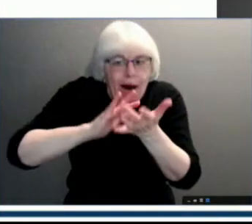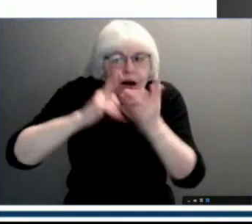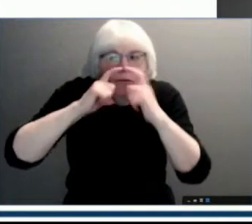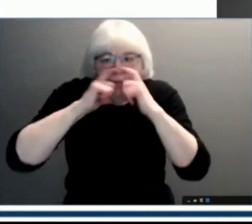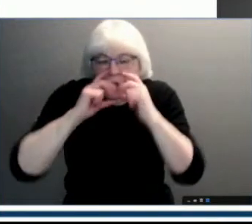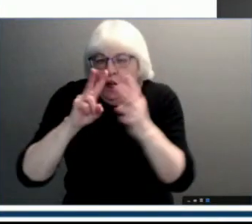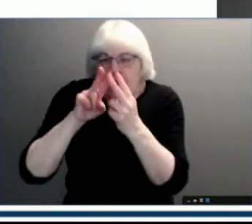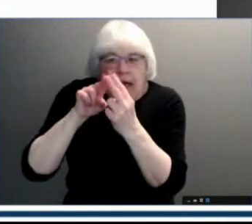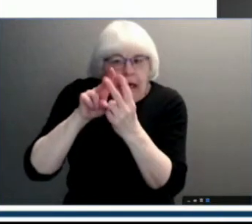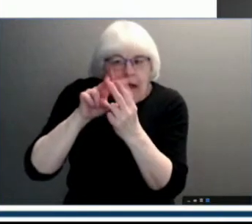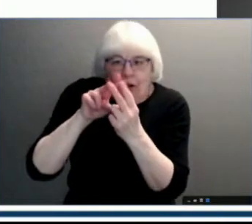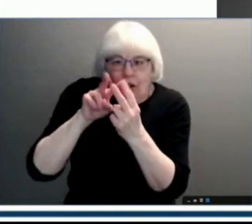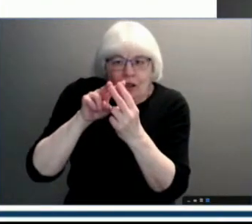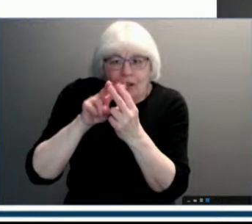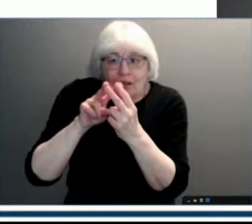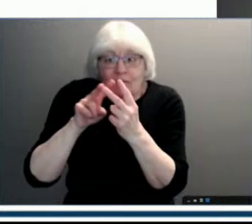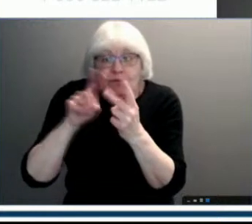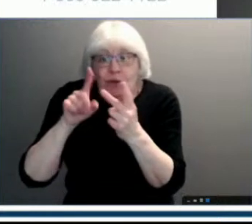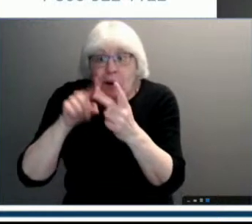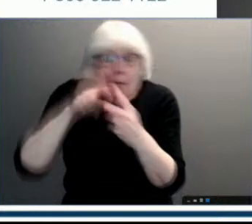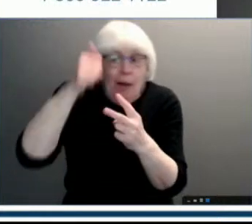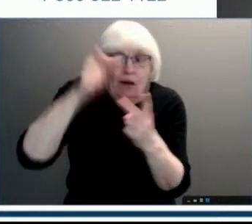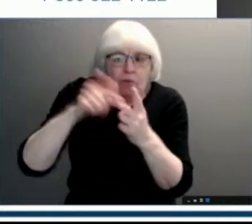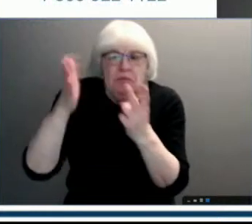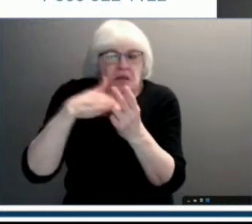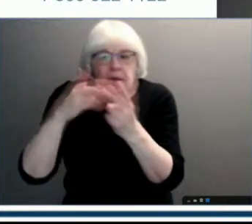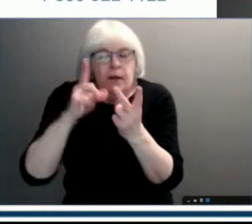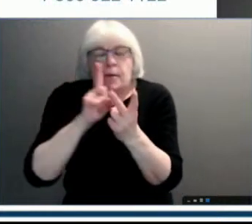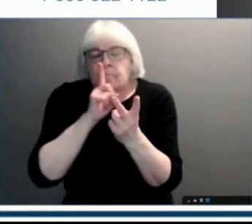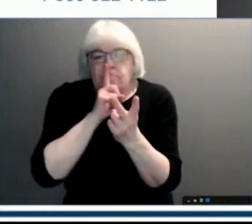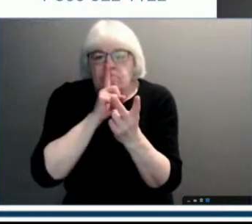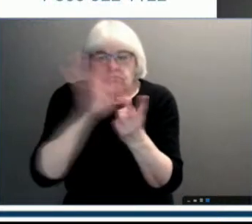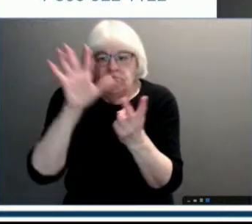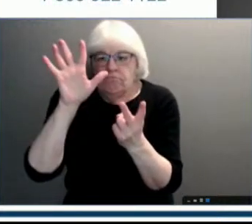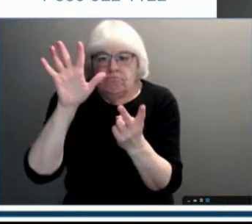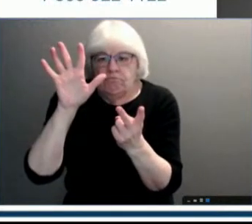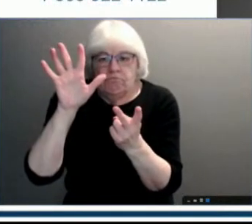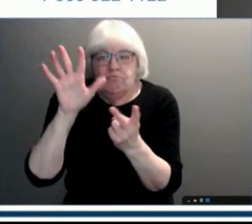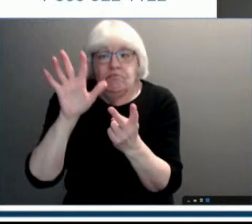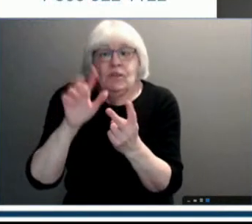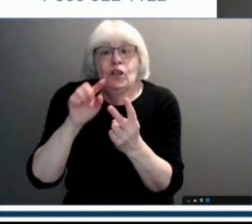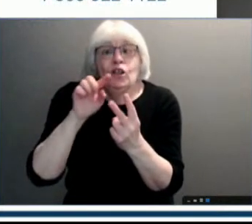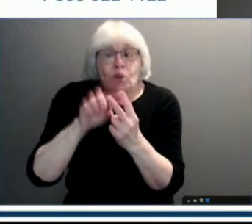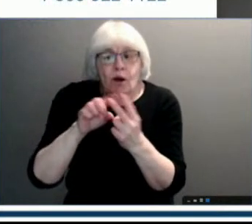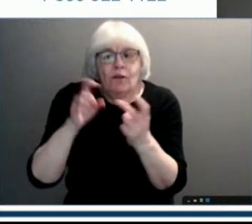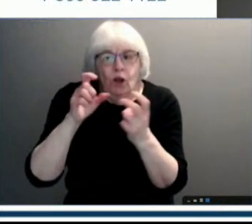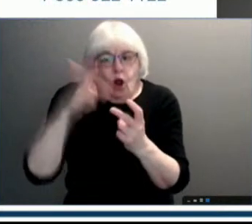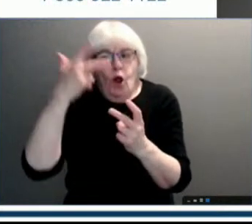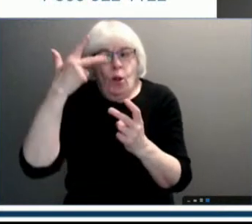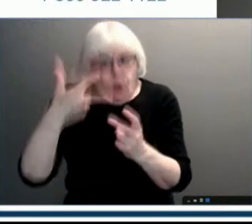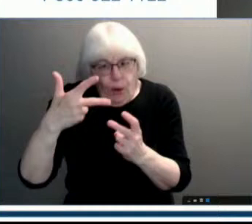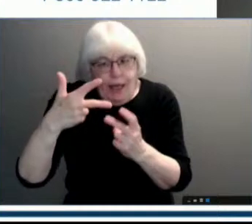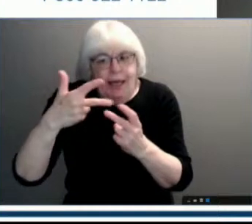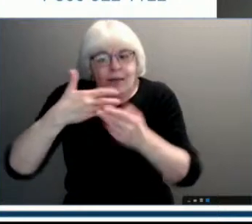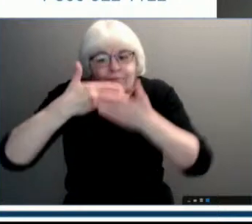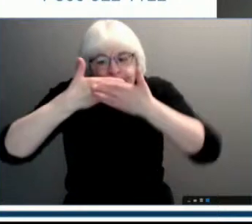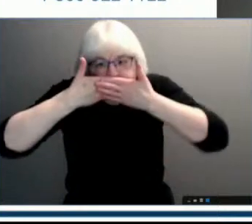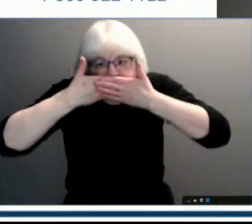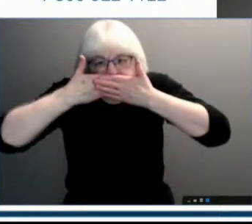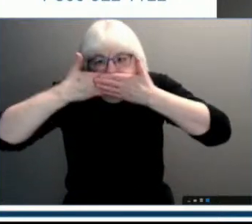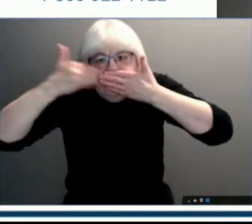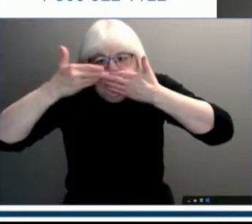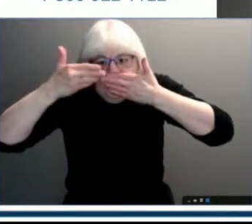but regardless of which mask you choose, it needs to be 3-ply, and the fit and wearing